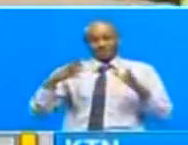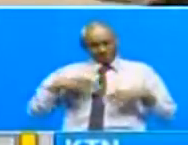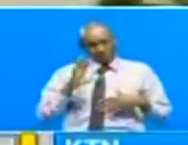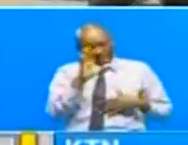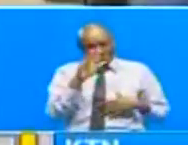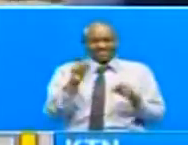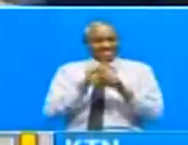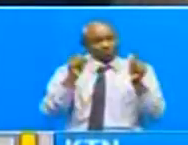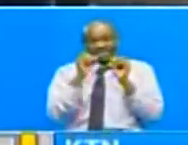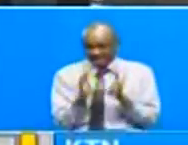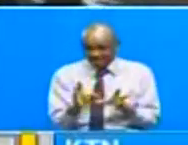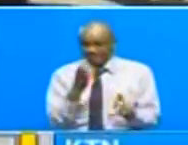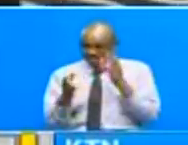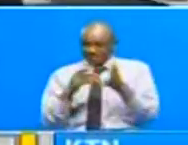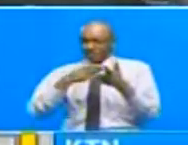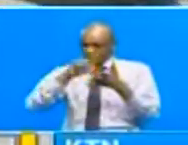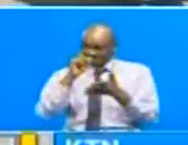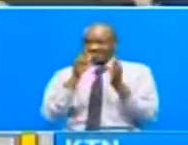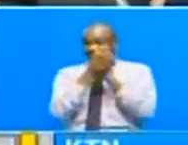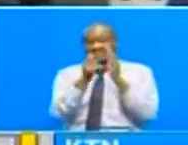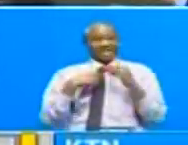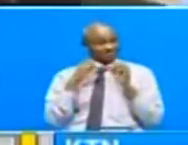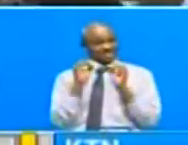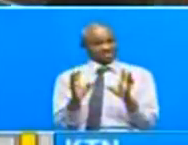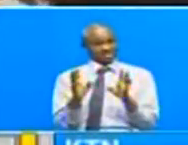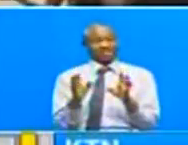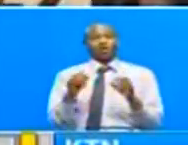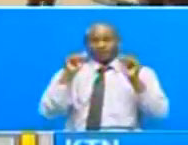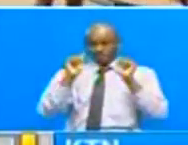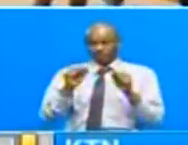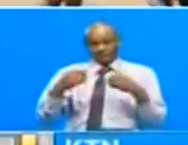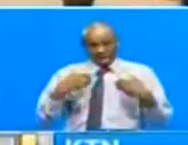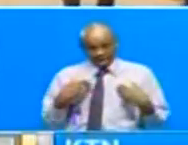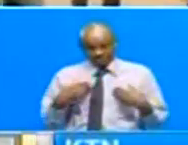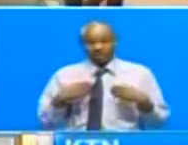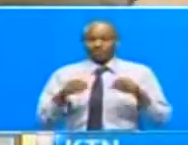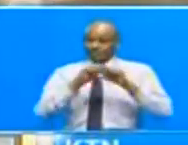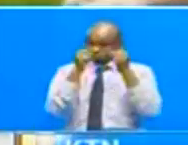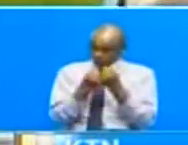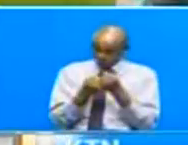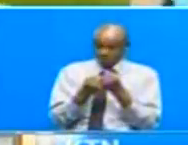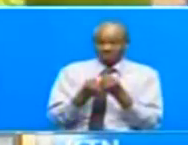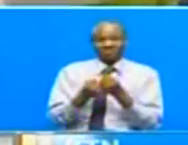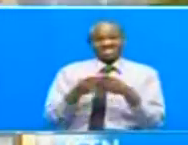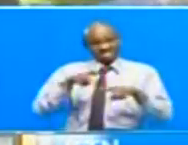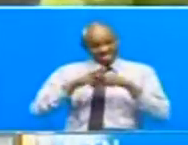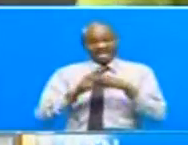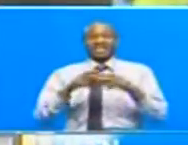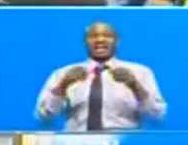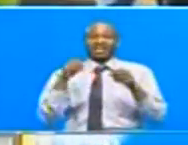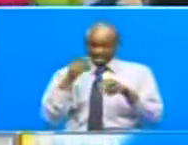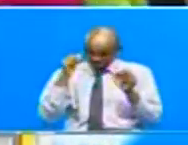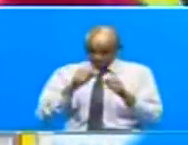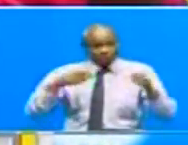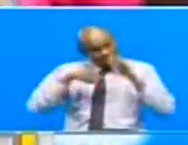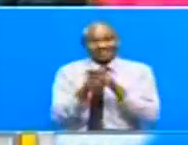well trained, if they don't have the right skills, and if you can perform, for example, a social engineering attack on them, you can easily get access into the